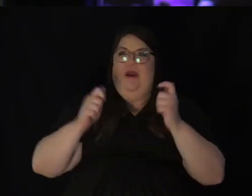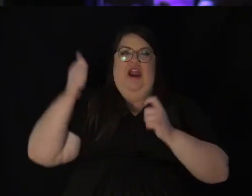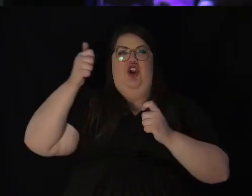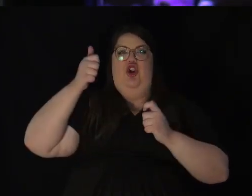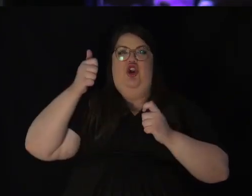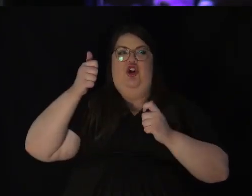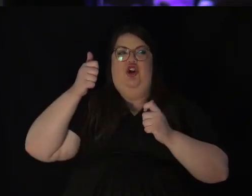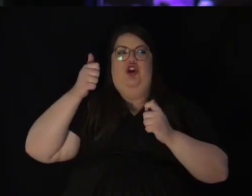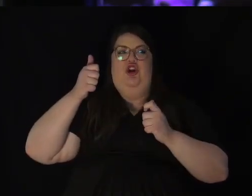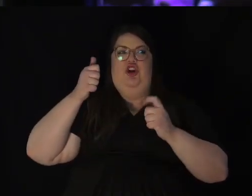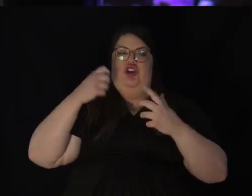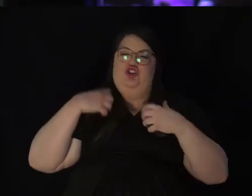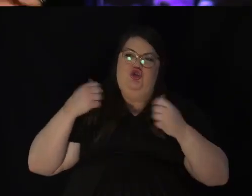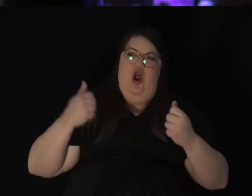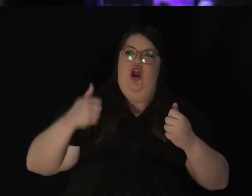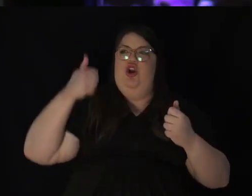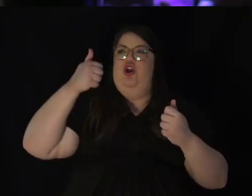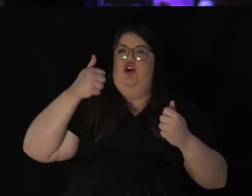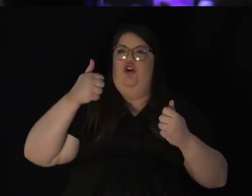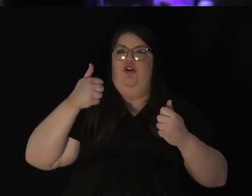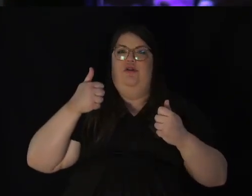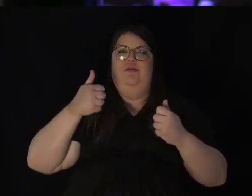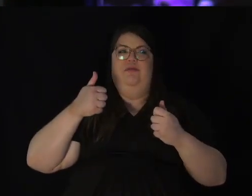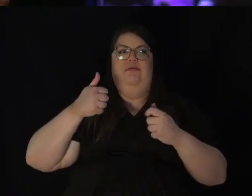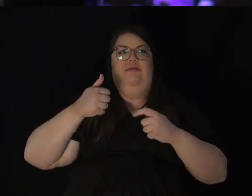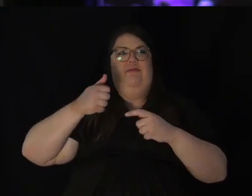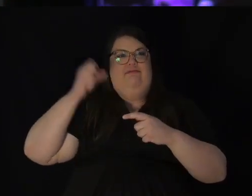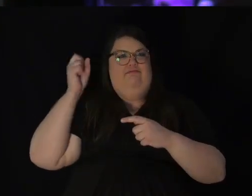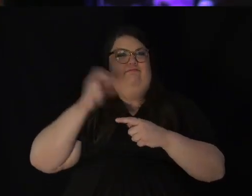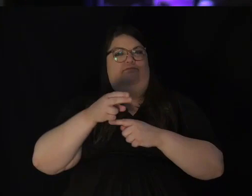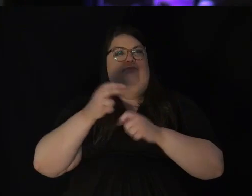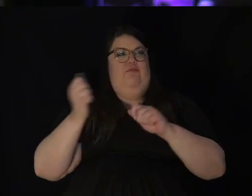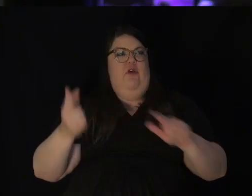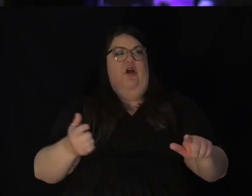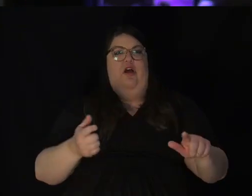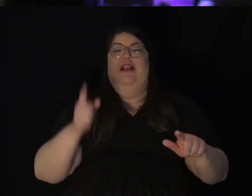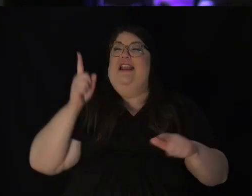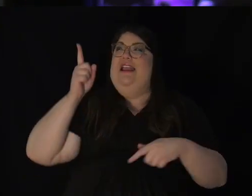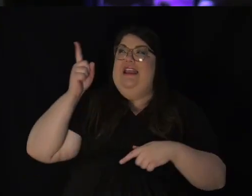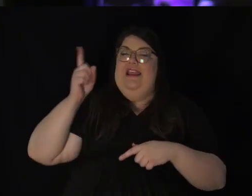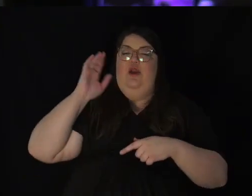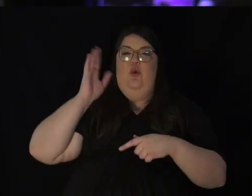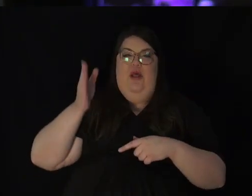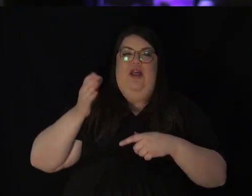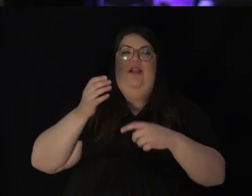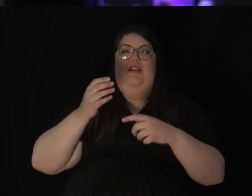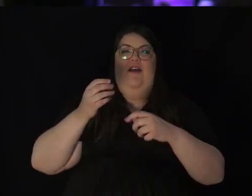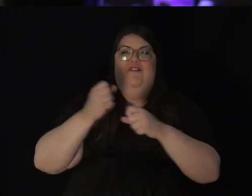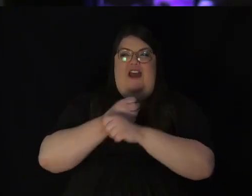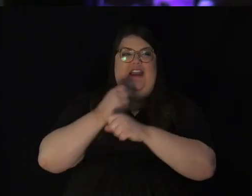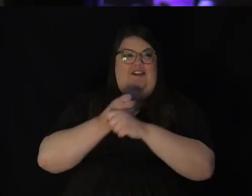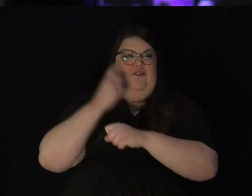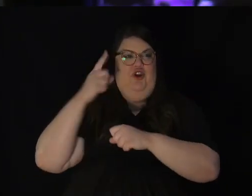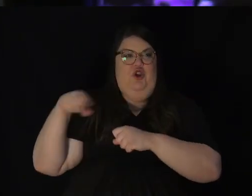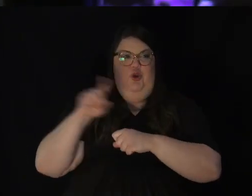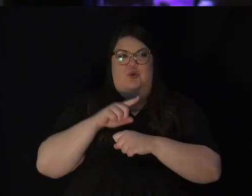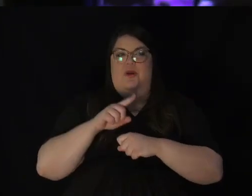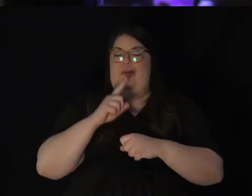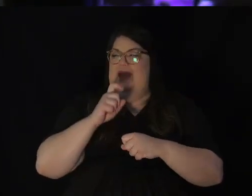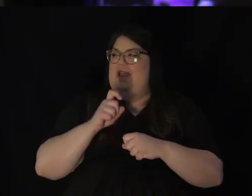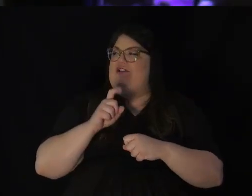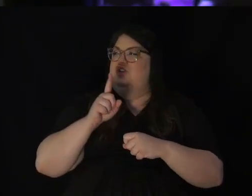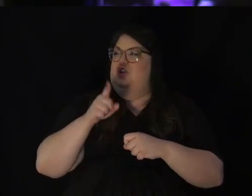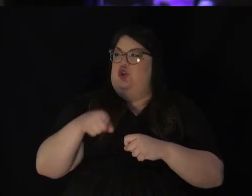one who is stronger, the one who is victorious, and he will fight for you because you